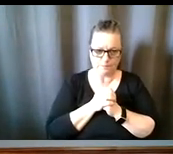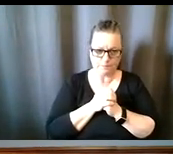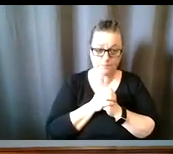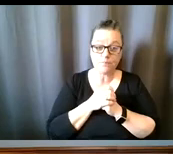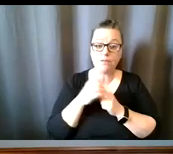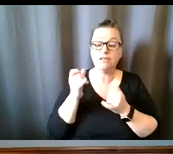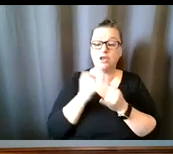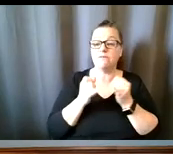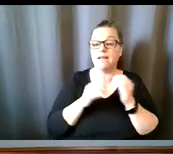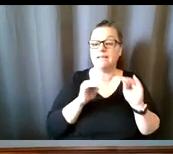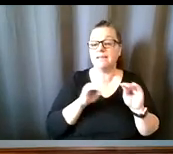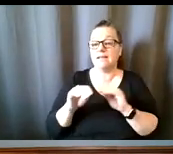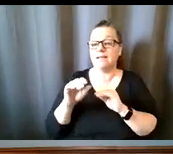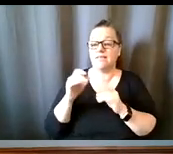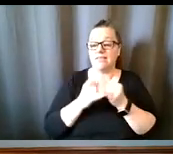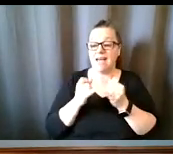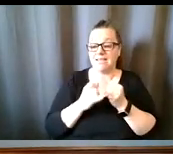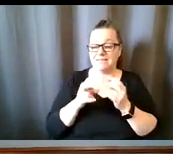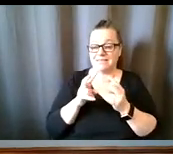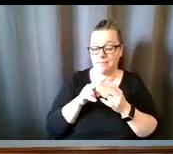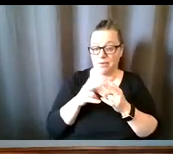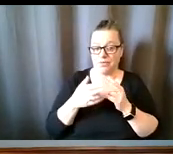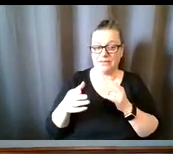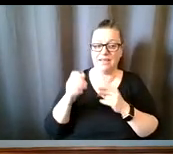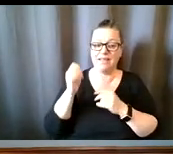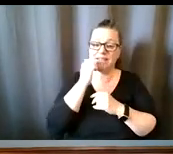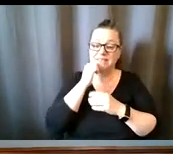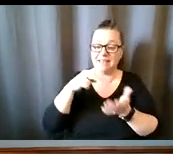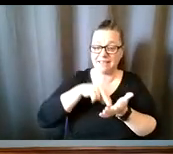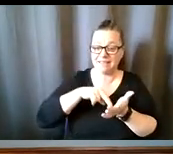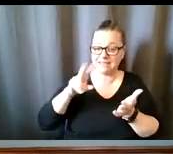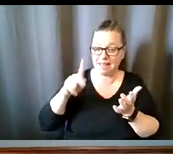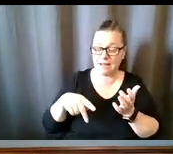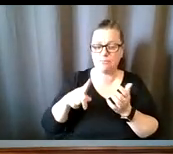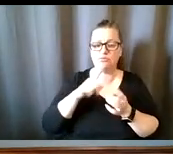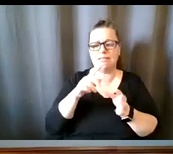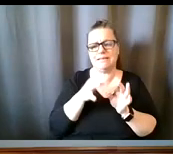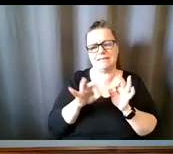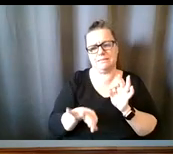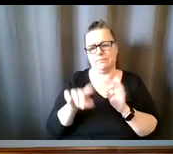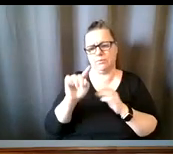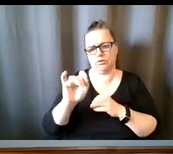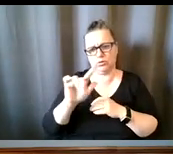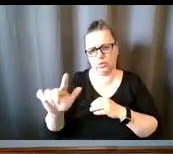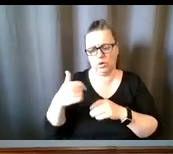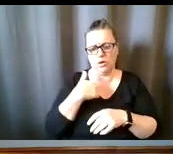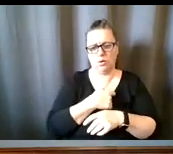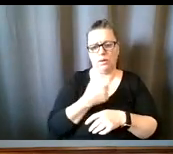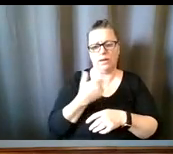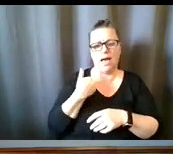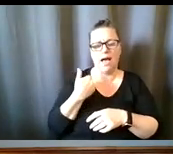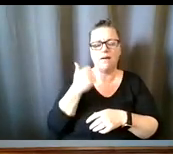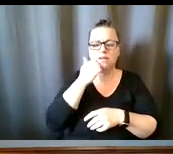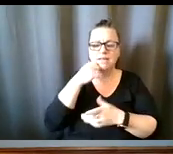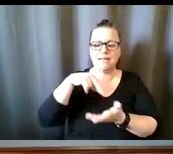So finally, we're moving on to the last couple of things here. The daily stand-up. This is a really simple tool. We hold our daily stand-up meetings because